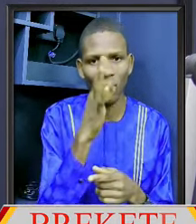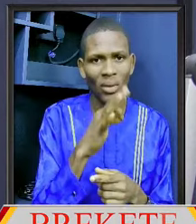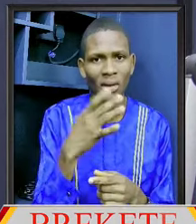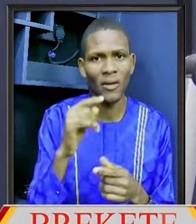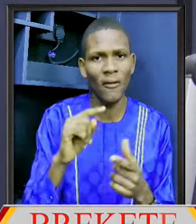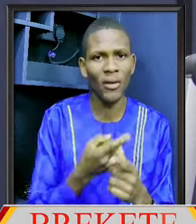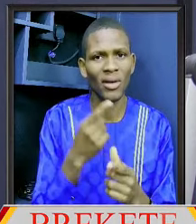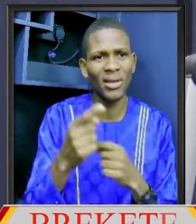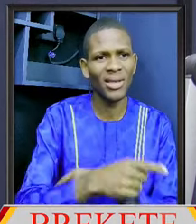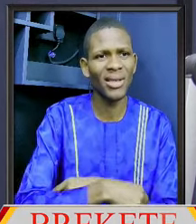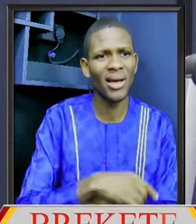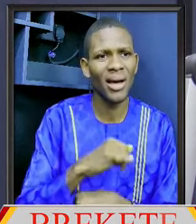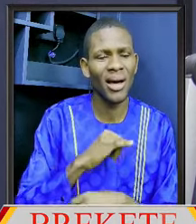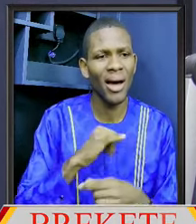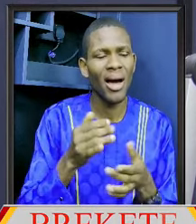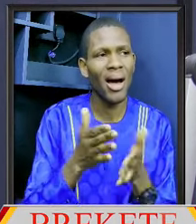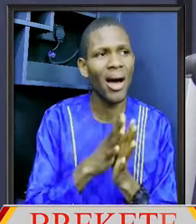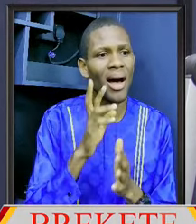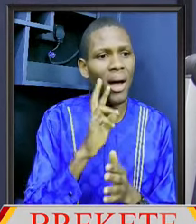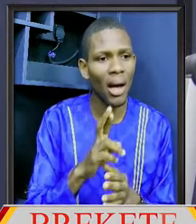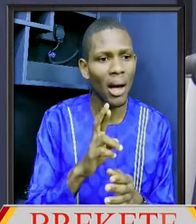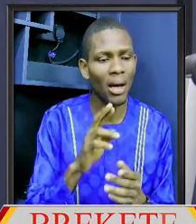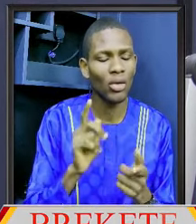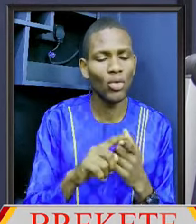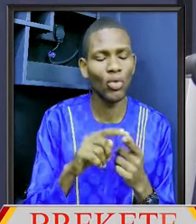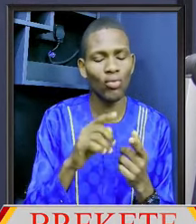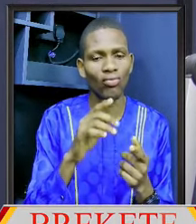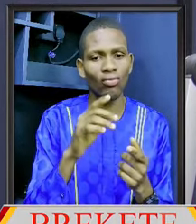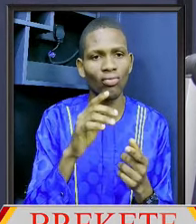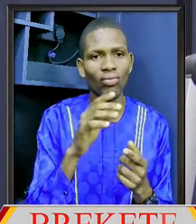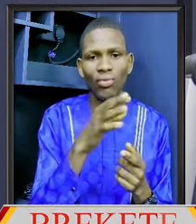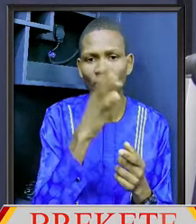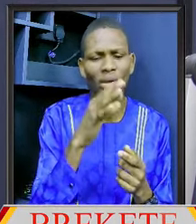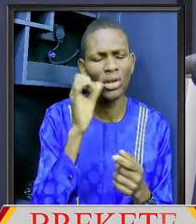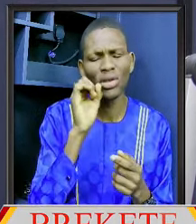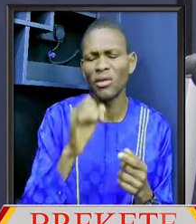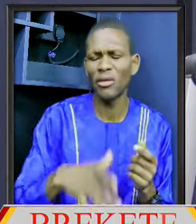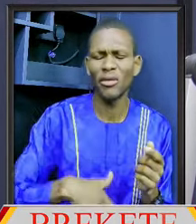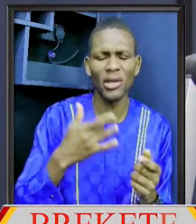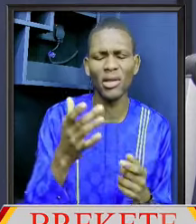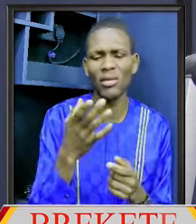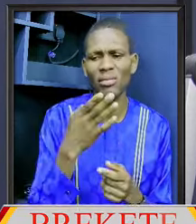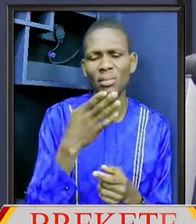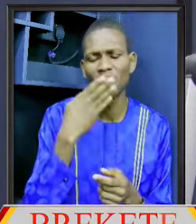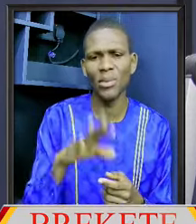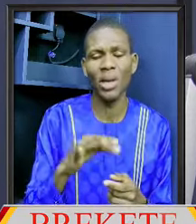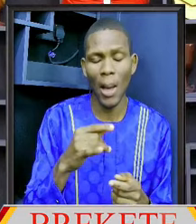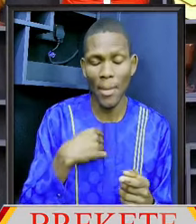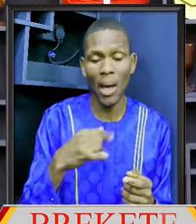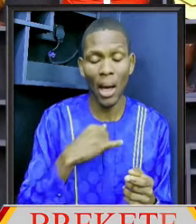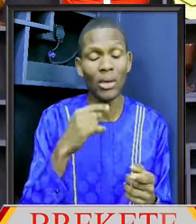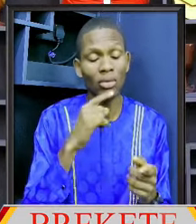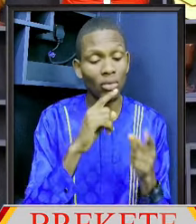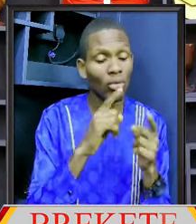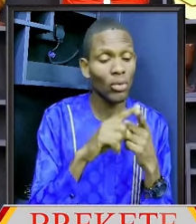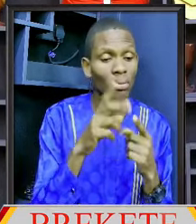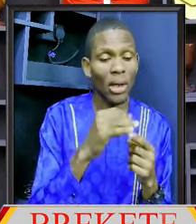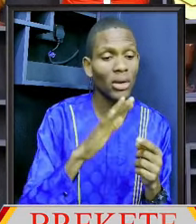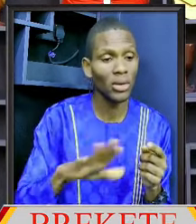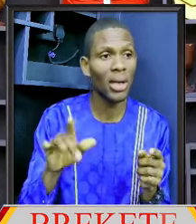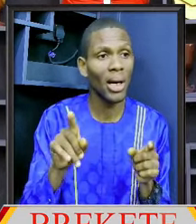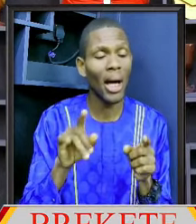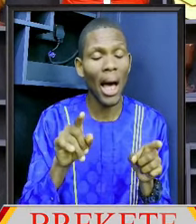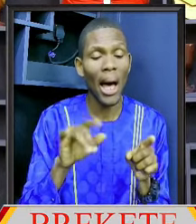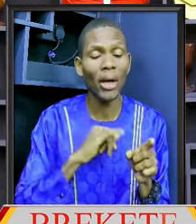The first day I asked her to fast, she was feeling bad. I came. Me, I didn't engage my children. I discuss with them as if I'm